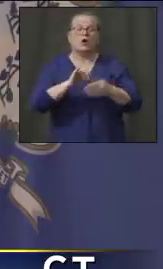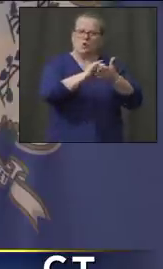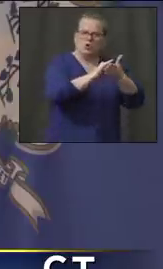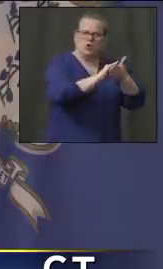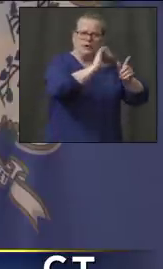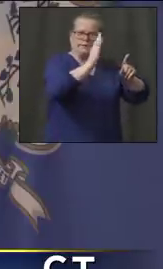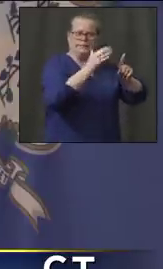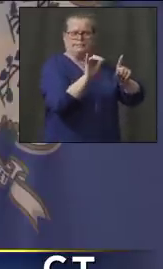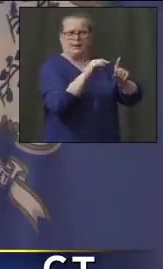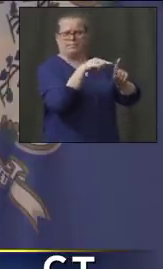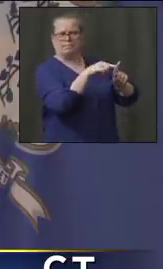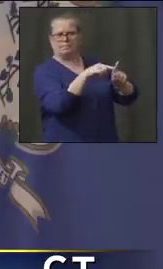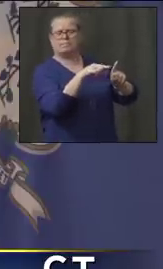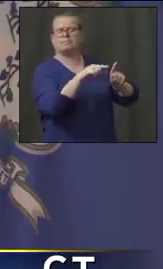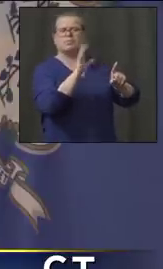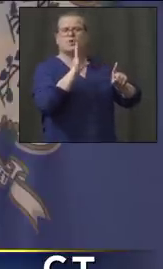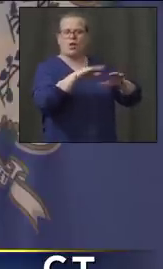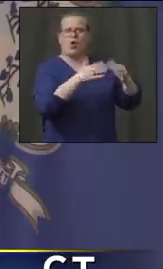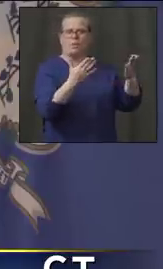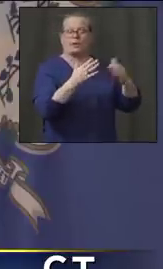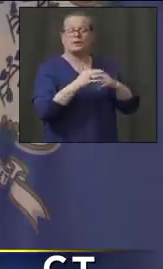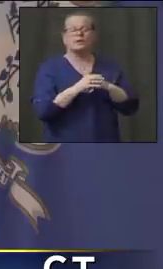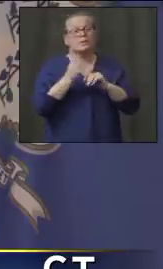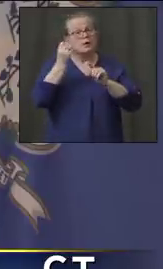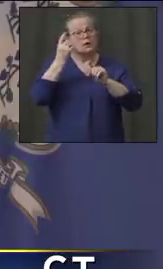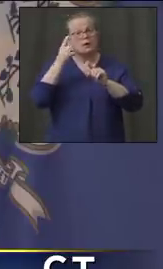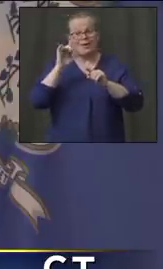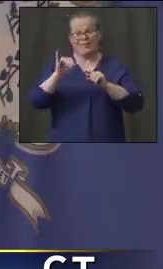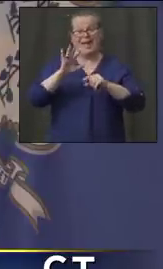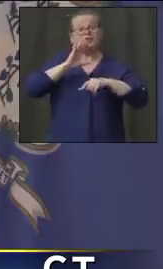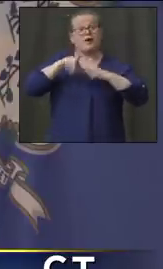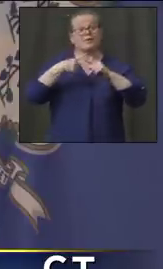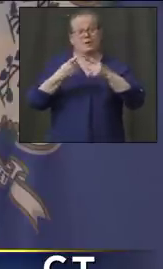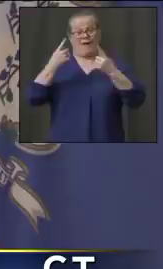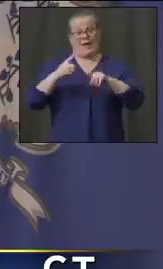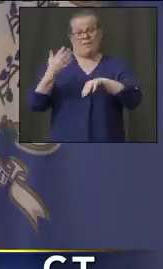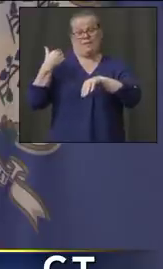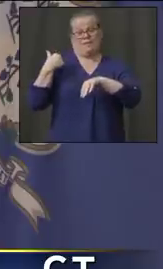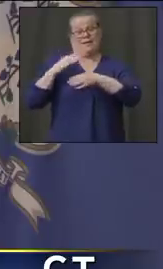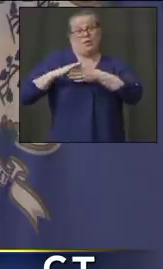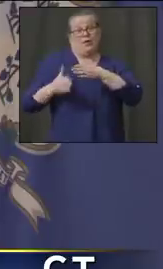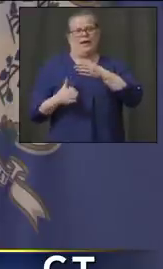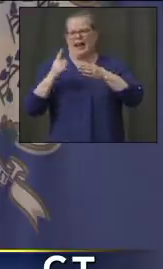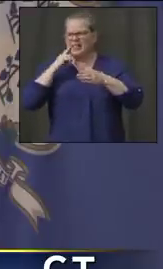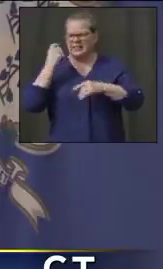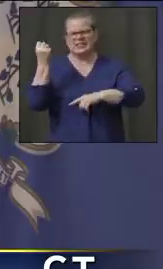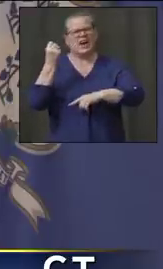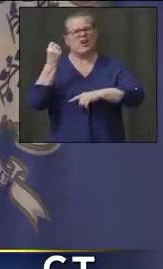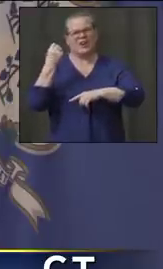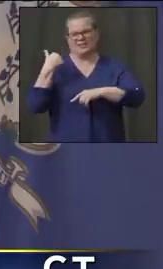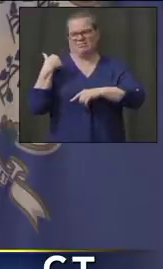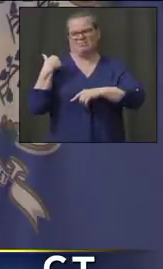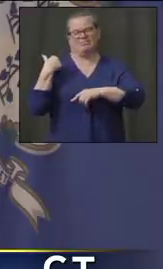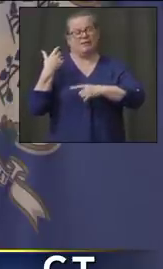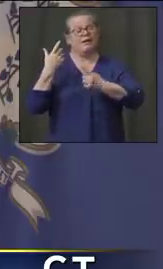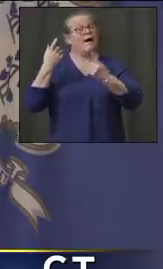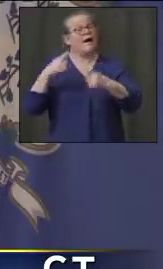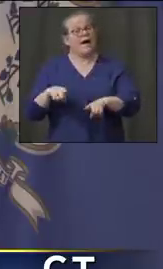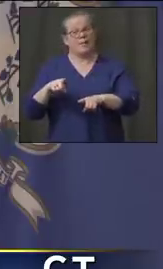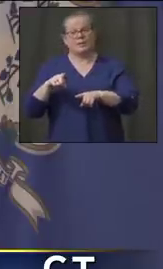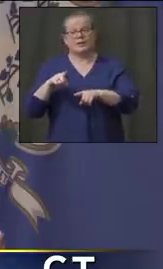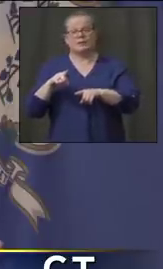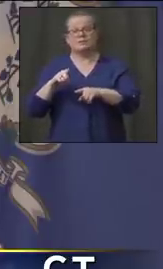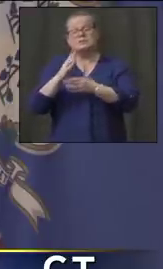maybe referring to this last weekend is during one warm day, Saturday I think it was, we did have to close off parking